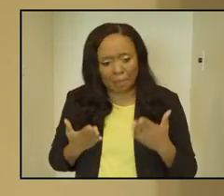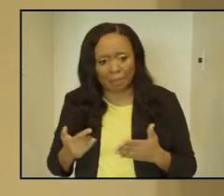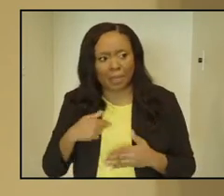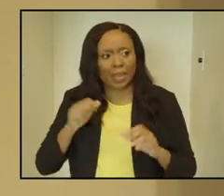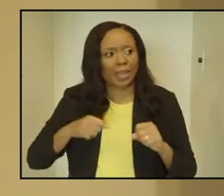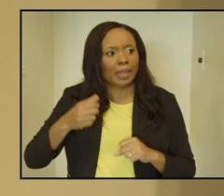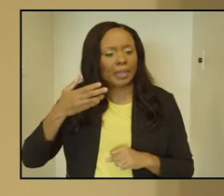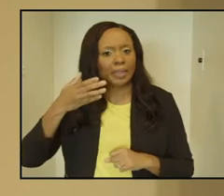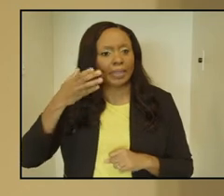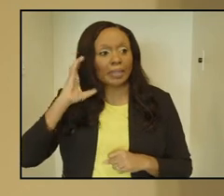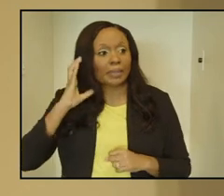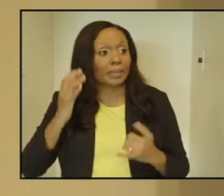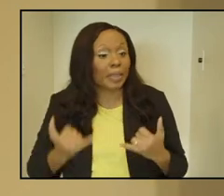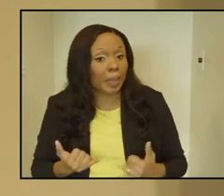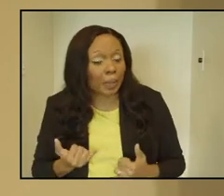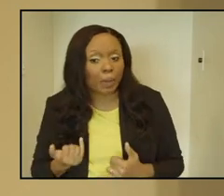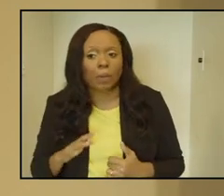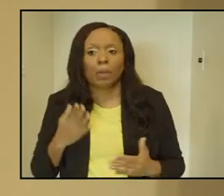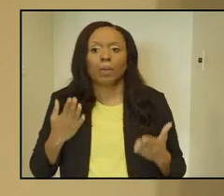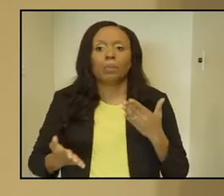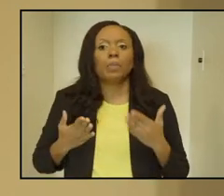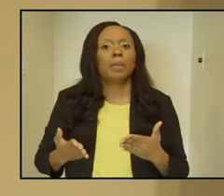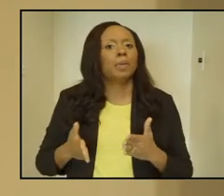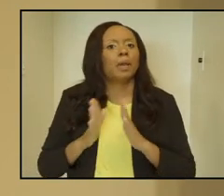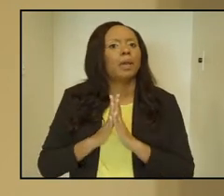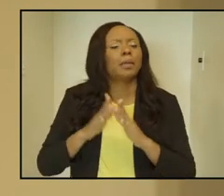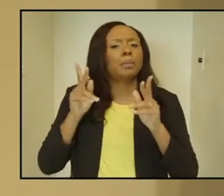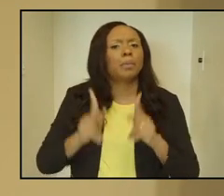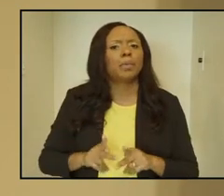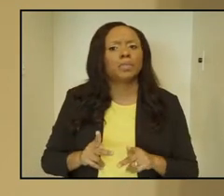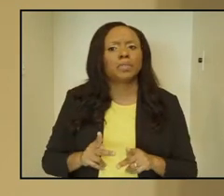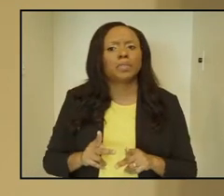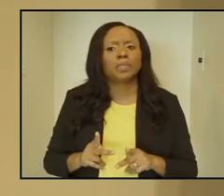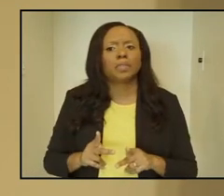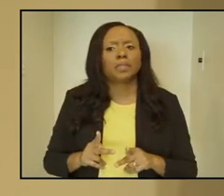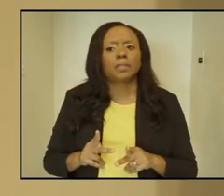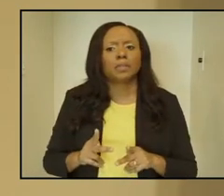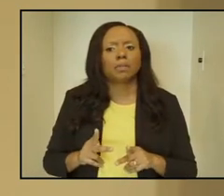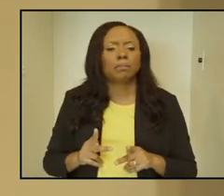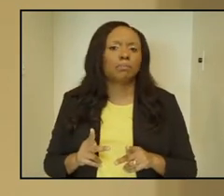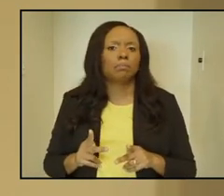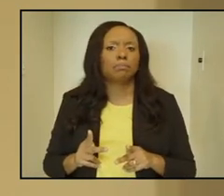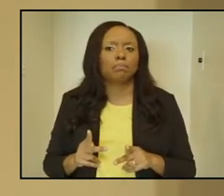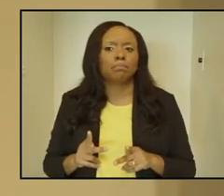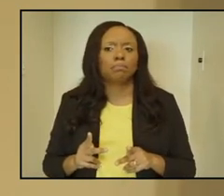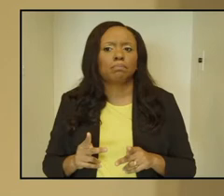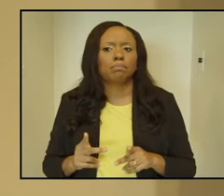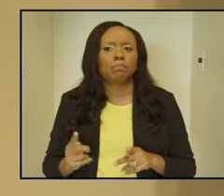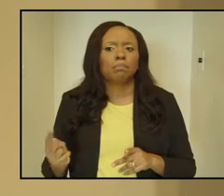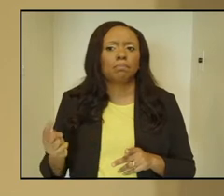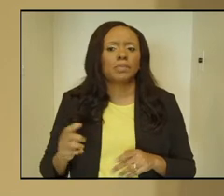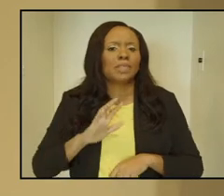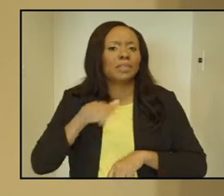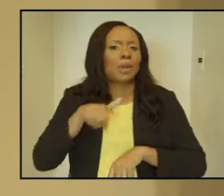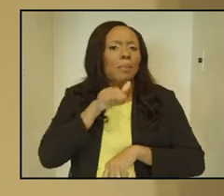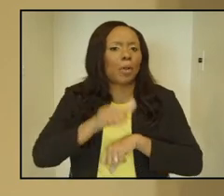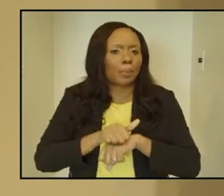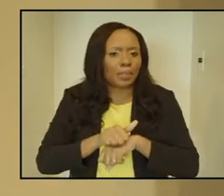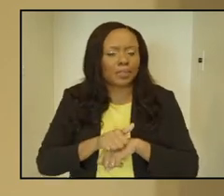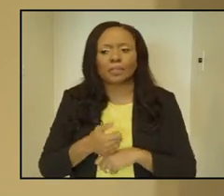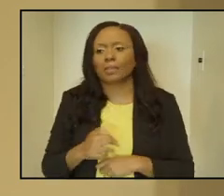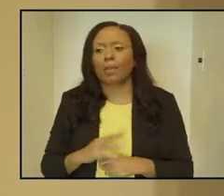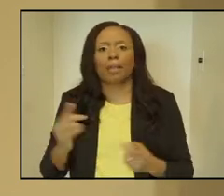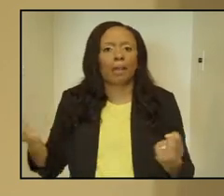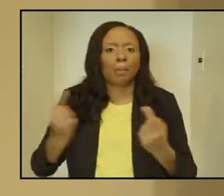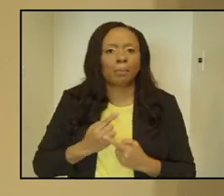I need to set a time for this person to come back to me, or for me to call back this person? And that is